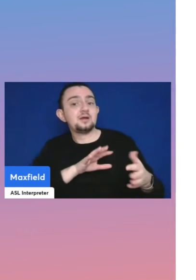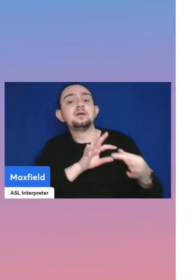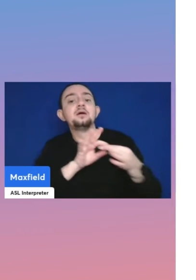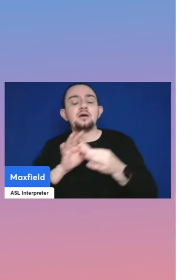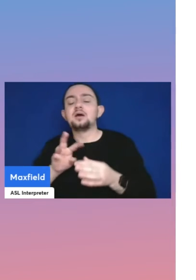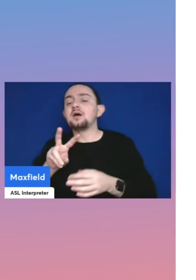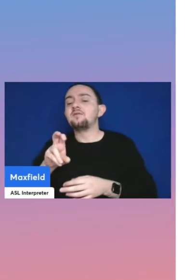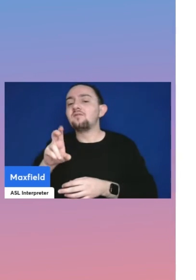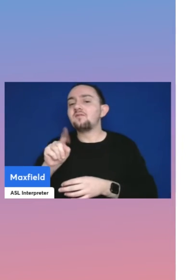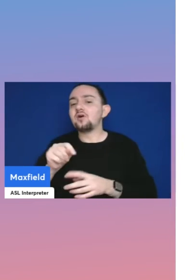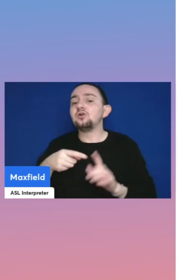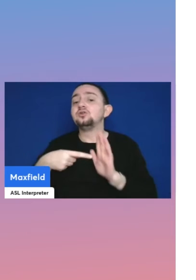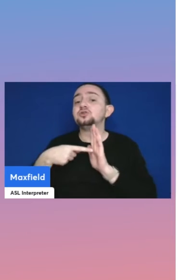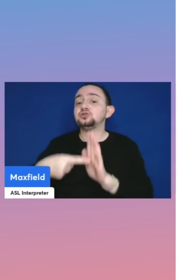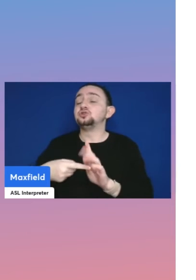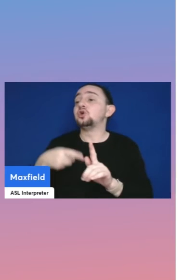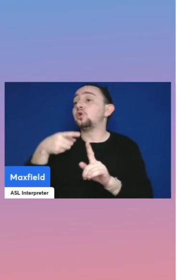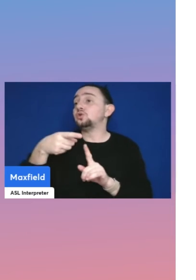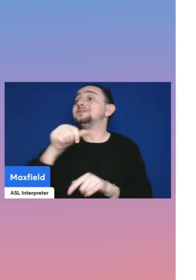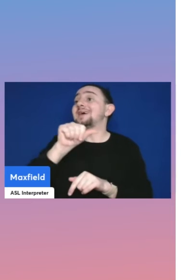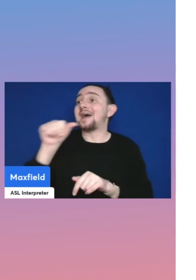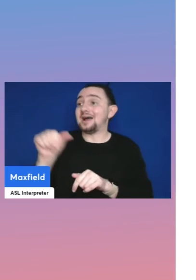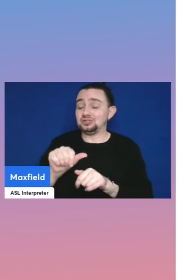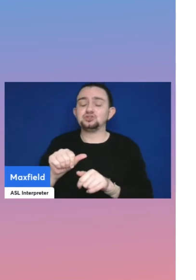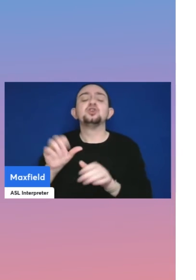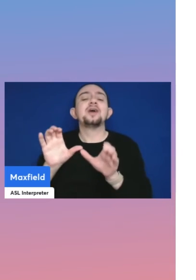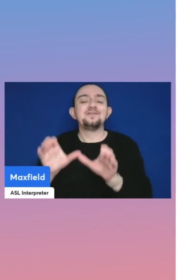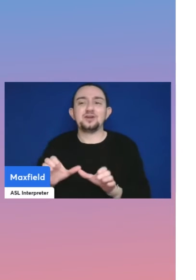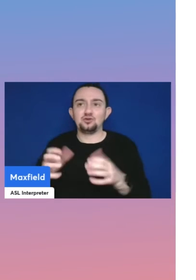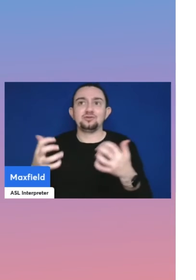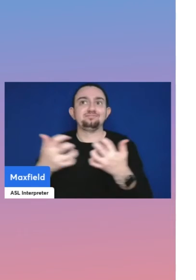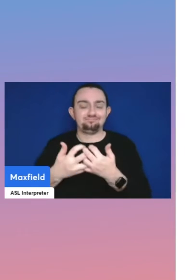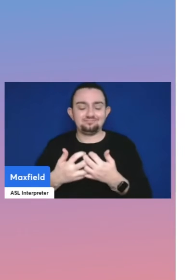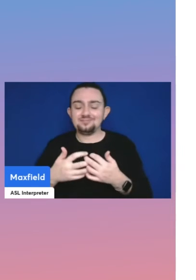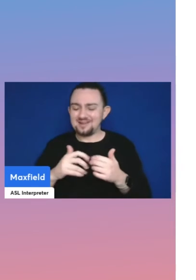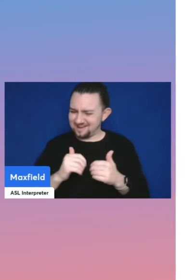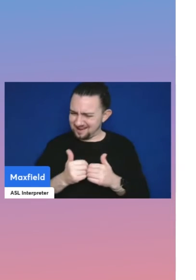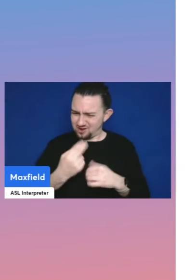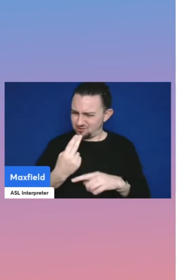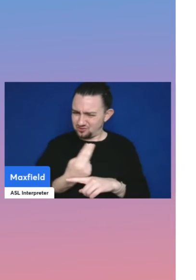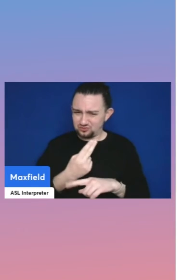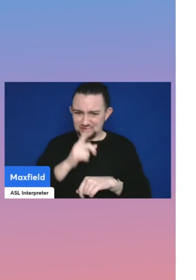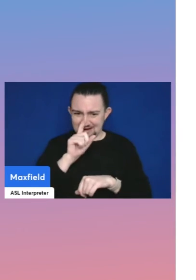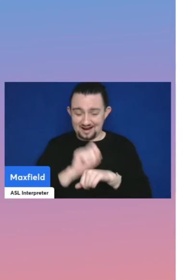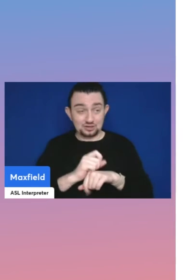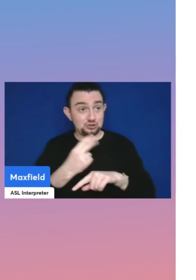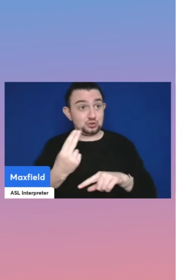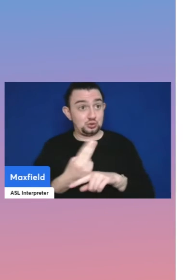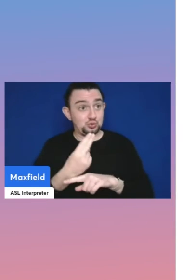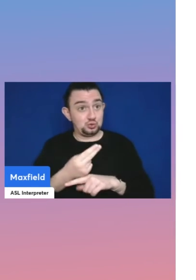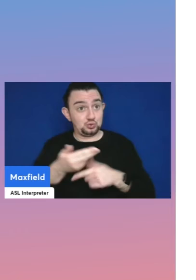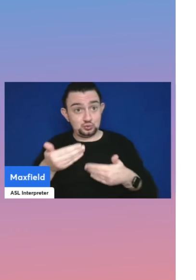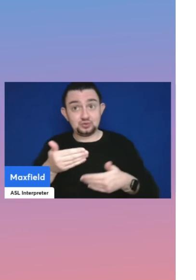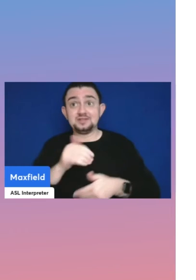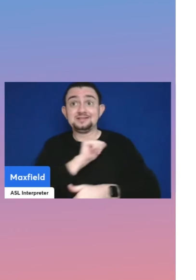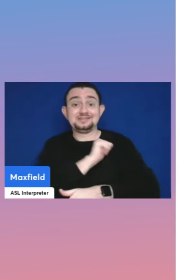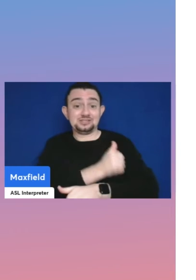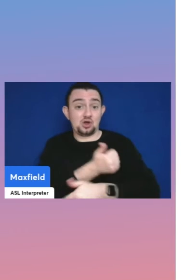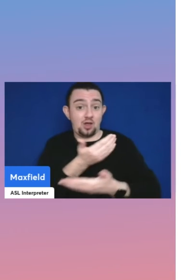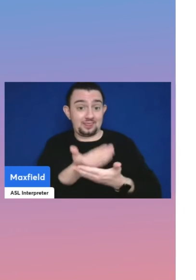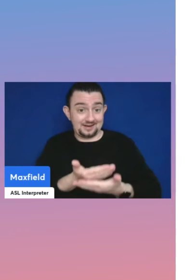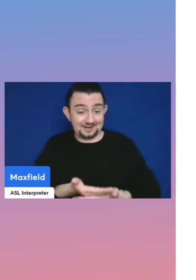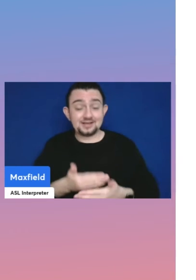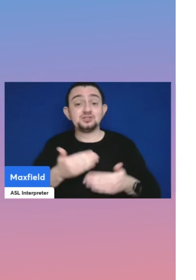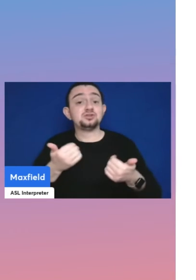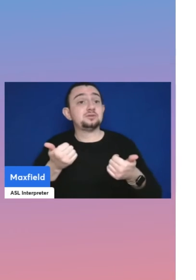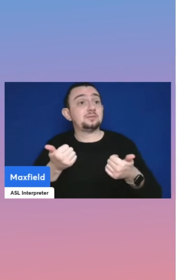application configured in Azure. How the user would actually use this authentication method? So